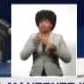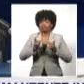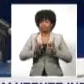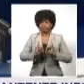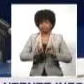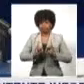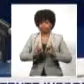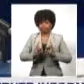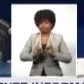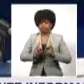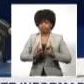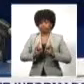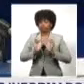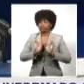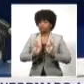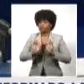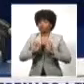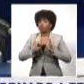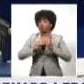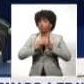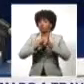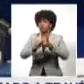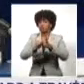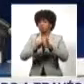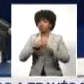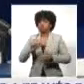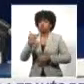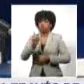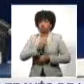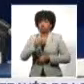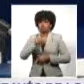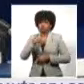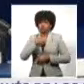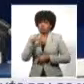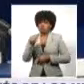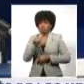216,563 fatalities in the world, for a lethality of